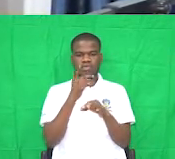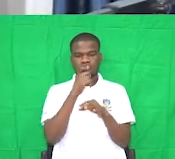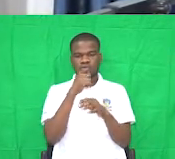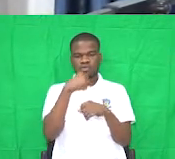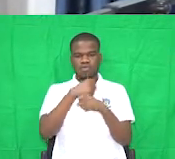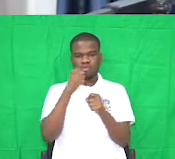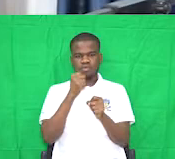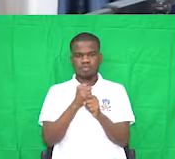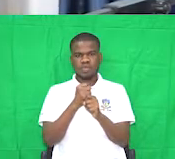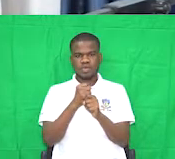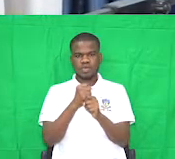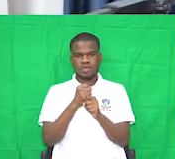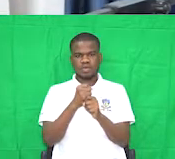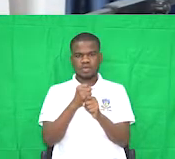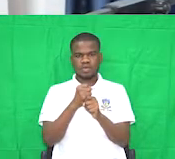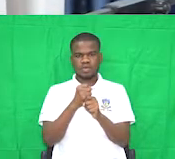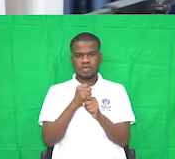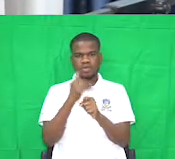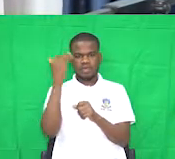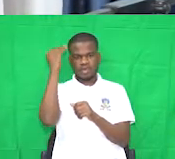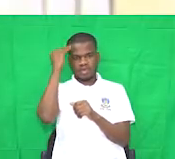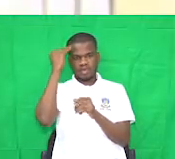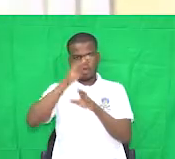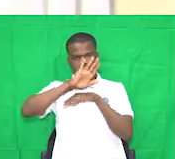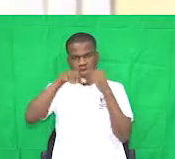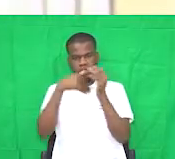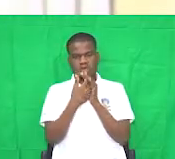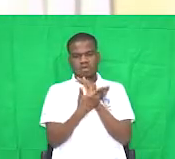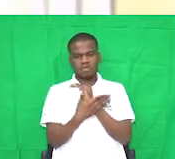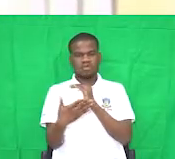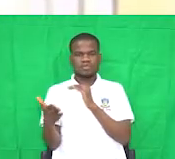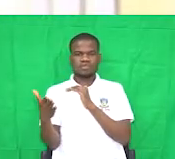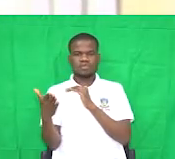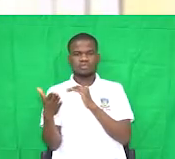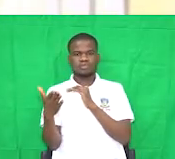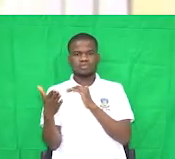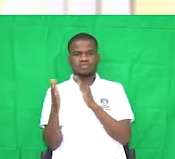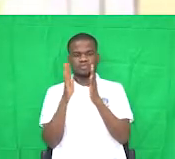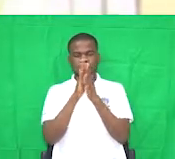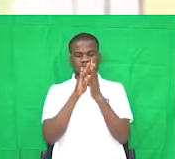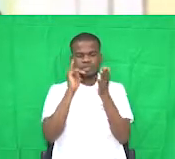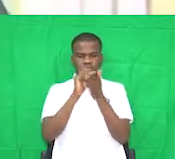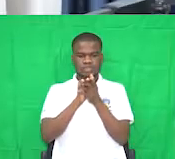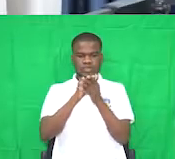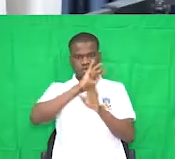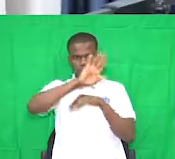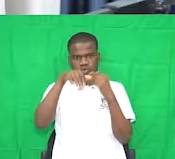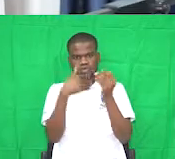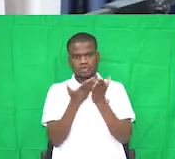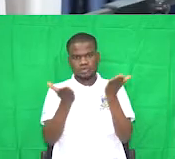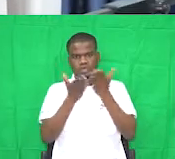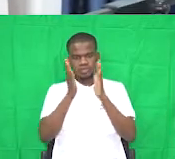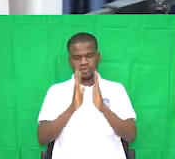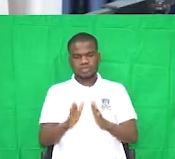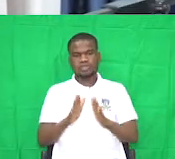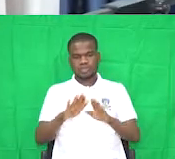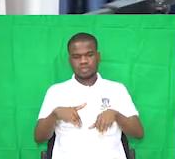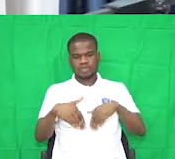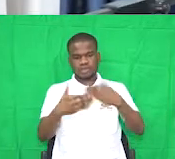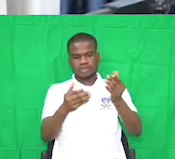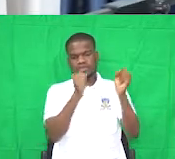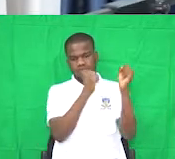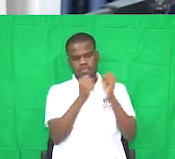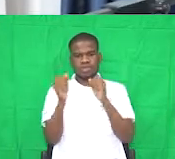made head over all things to the church. We set apart these your servants for the service of your gospel. O God, give them